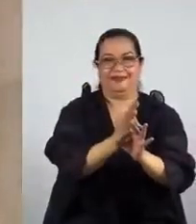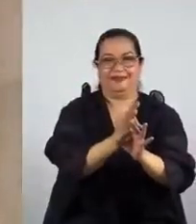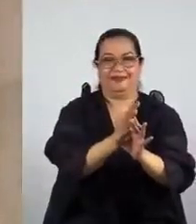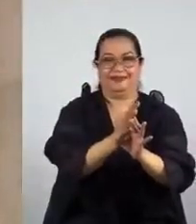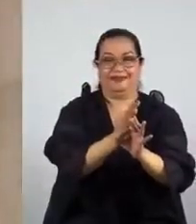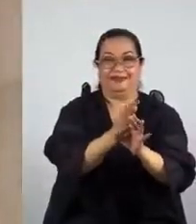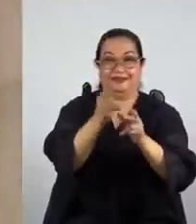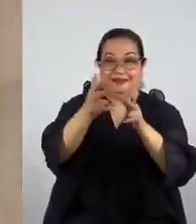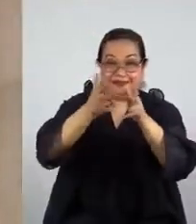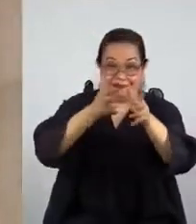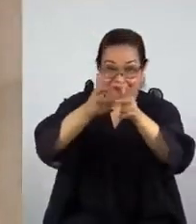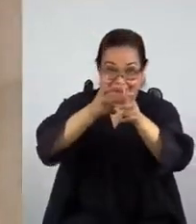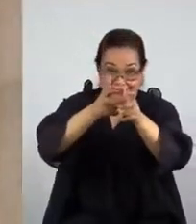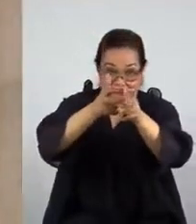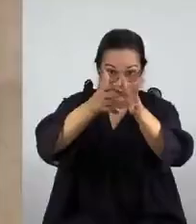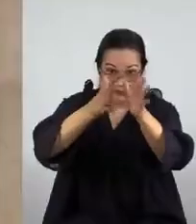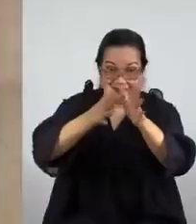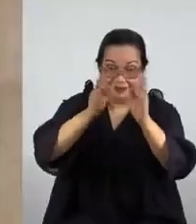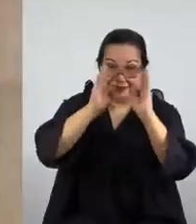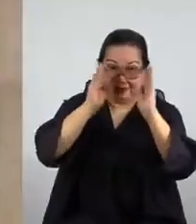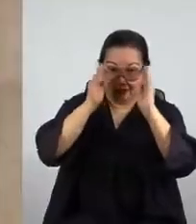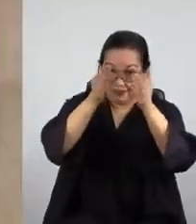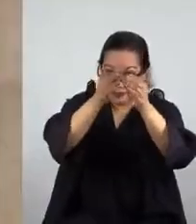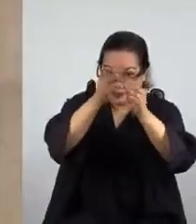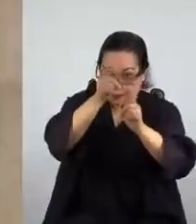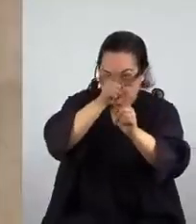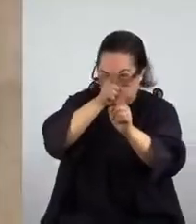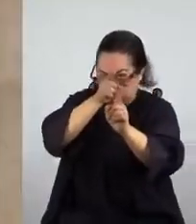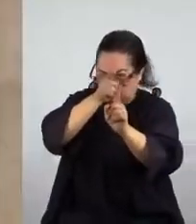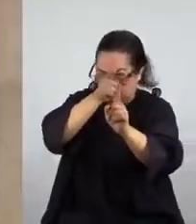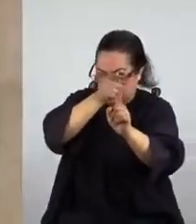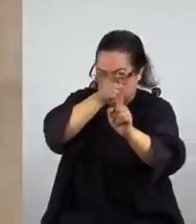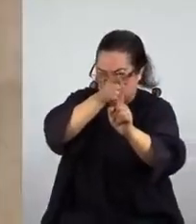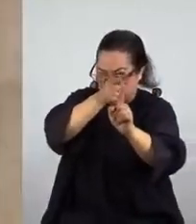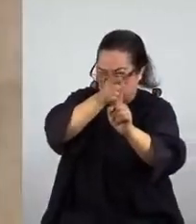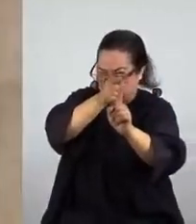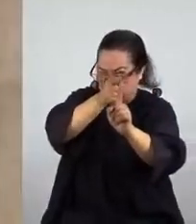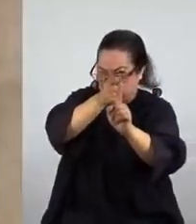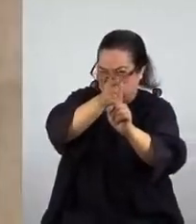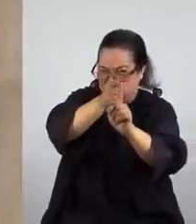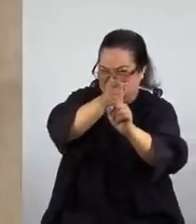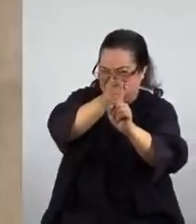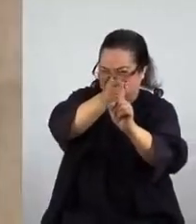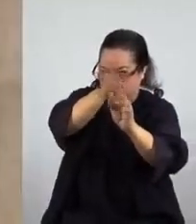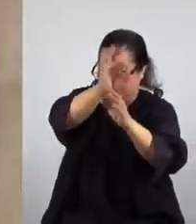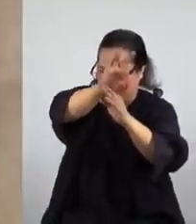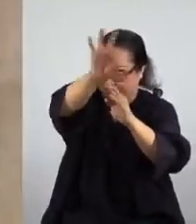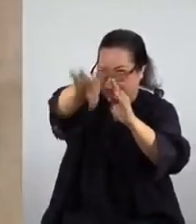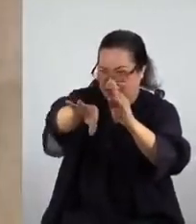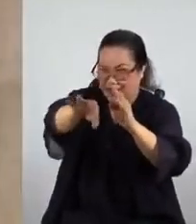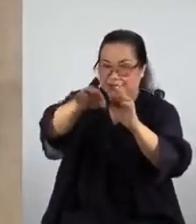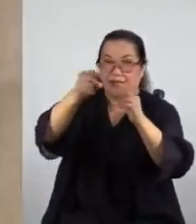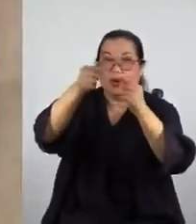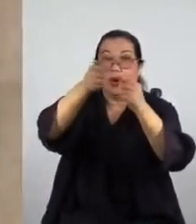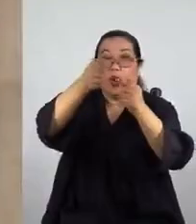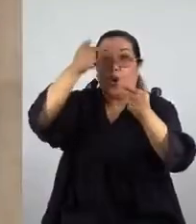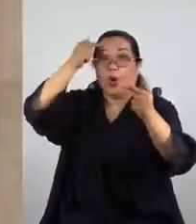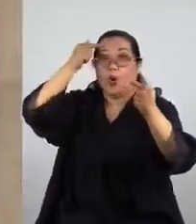A runner in a race needs to fix his eyes or her eyes on the finish line, on the